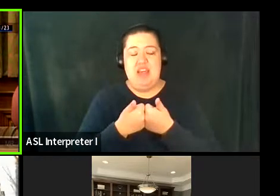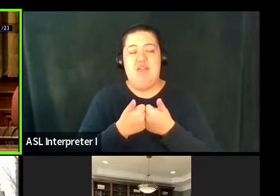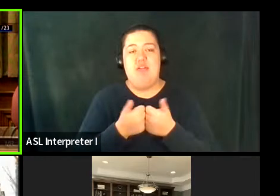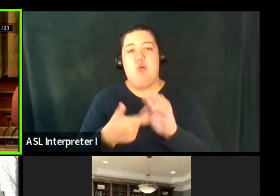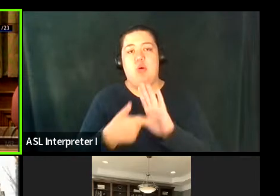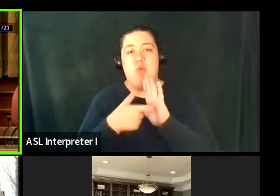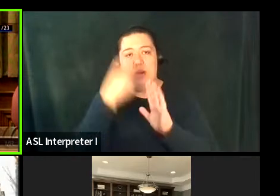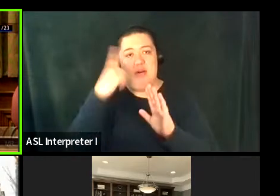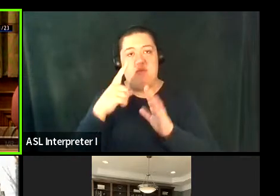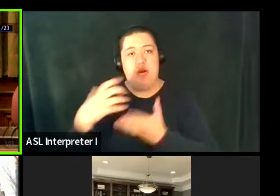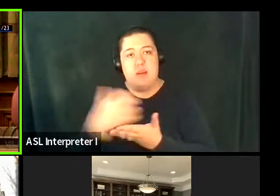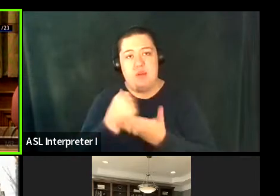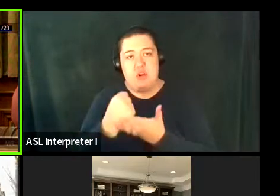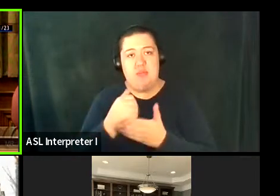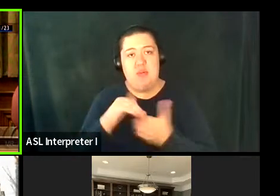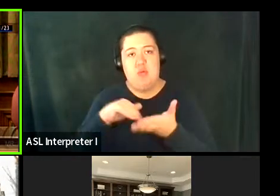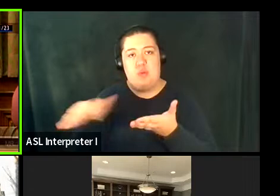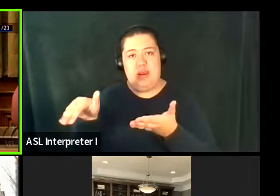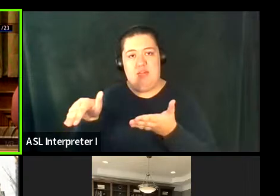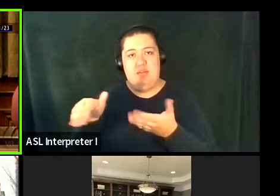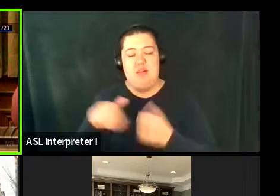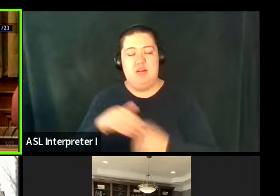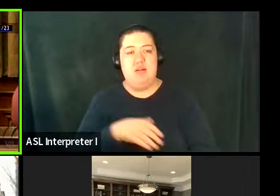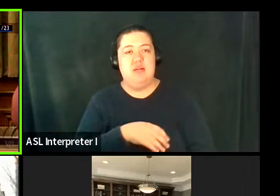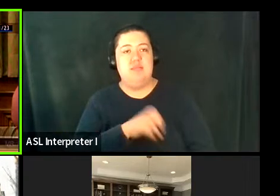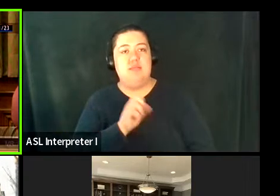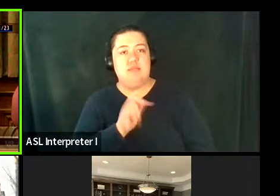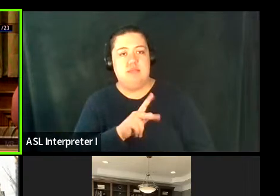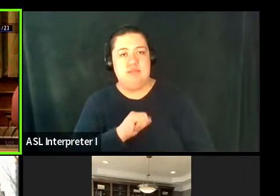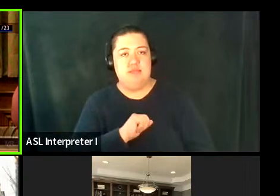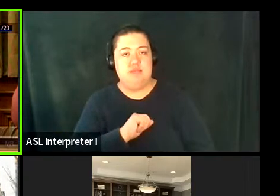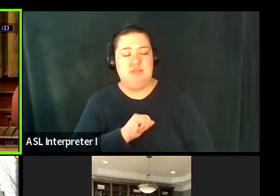requirement for procurements was waived. Okay. I